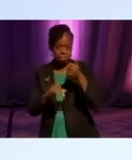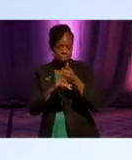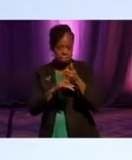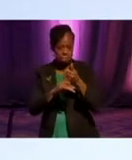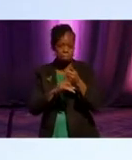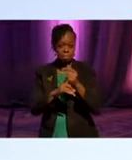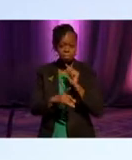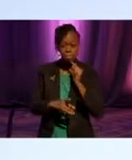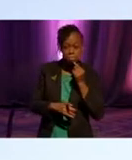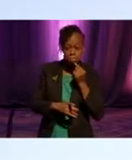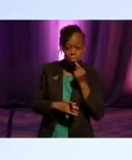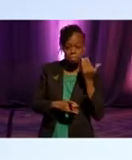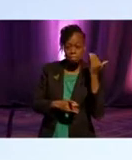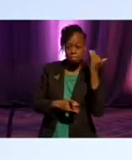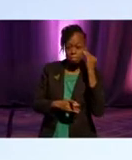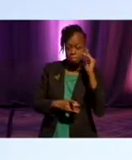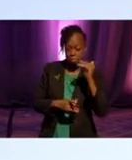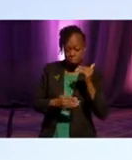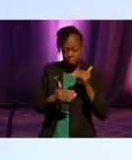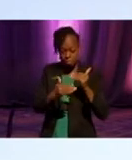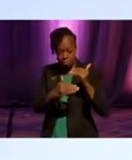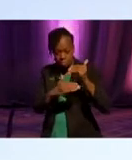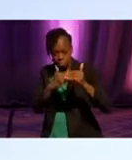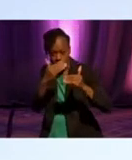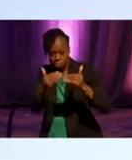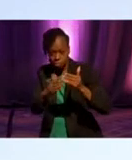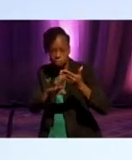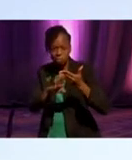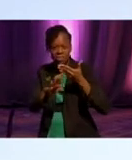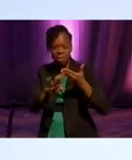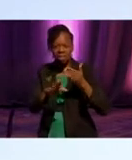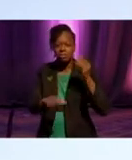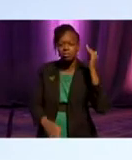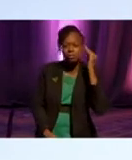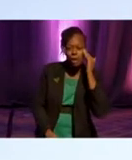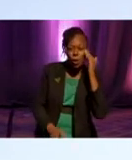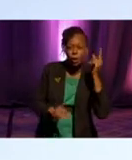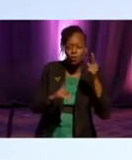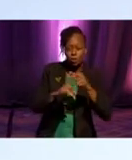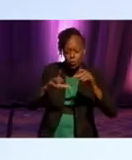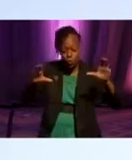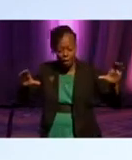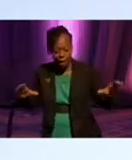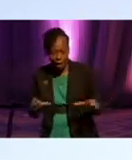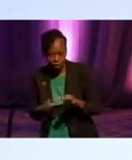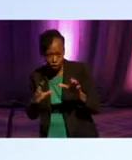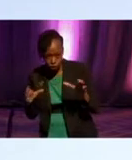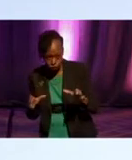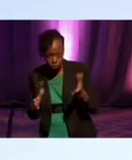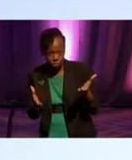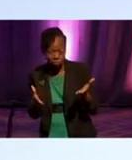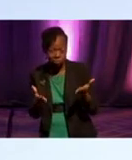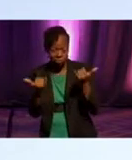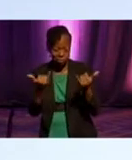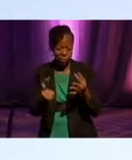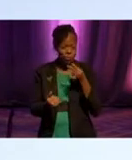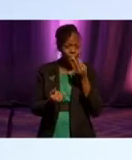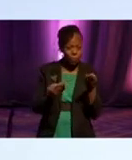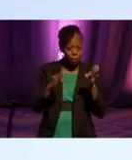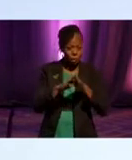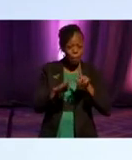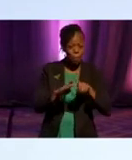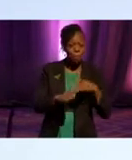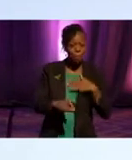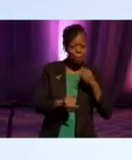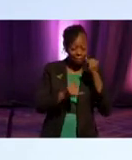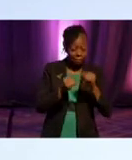must move beyond awareness to action, and that is moving towards action. As we close, the question I pose